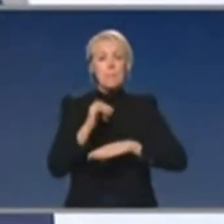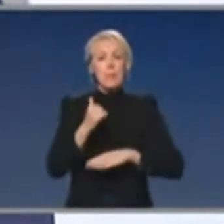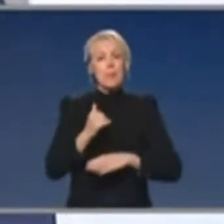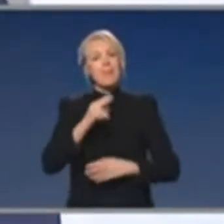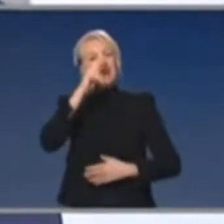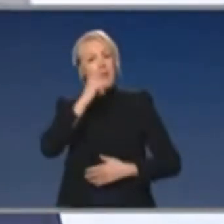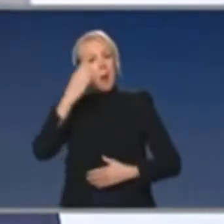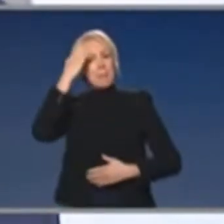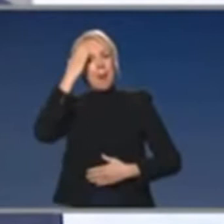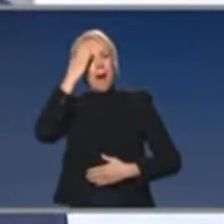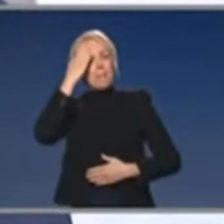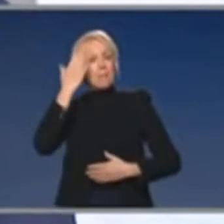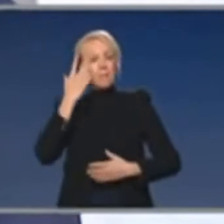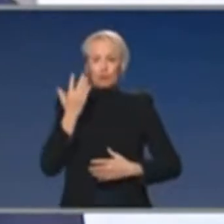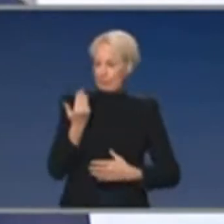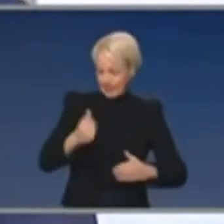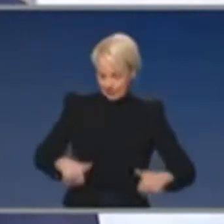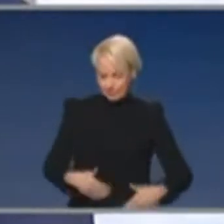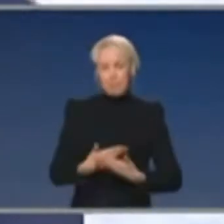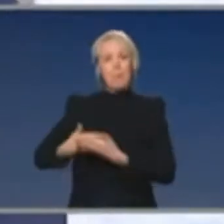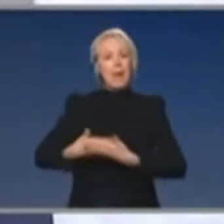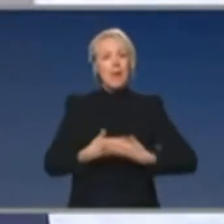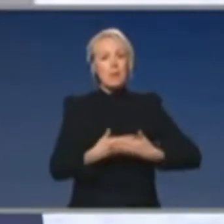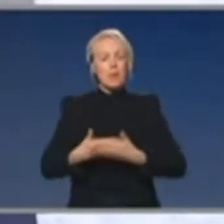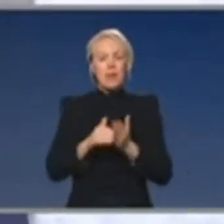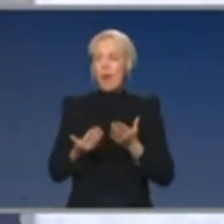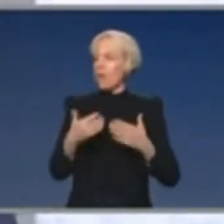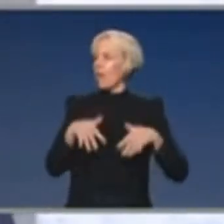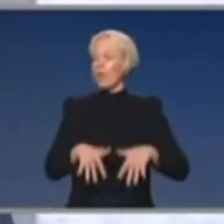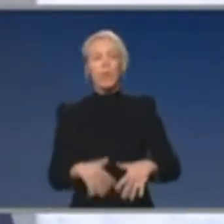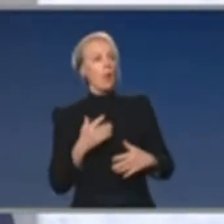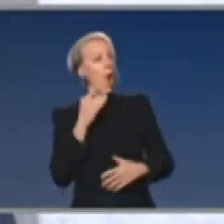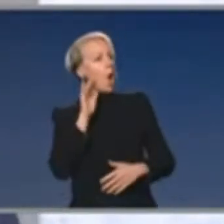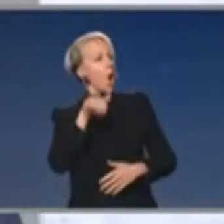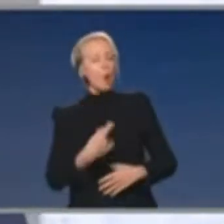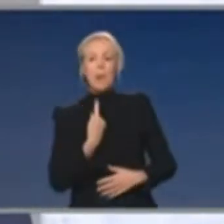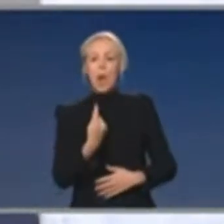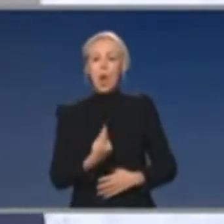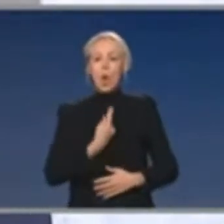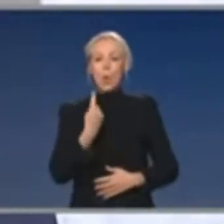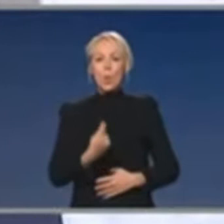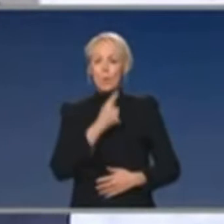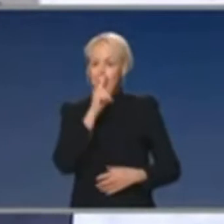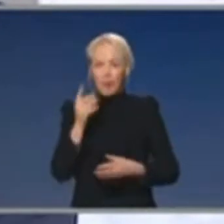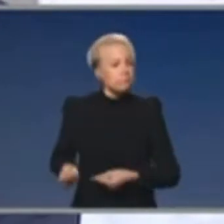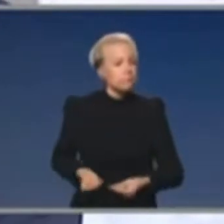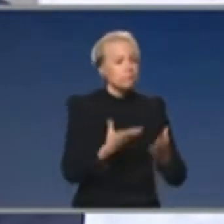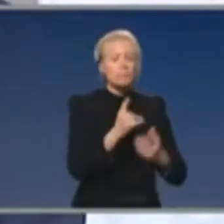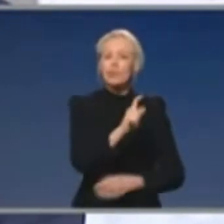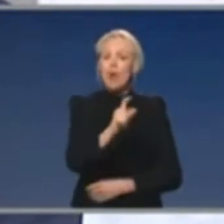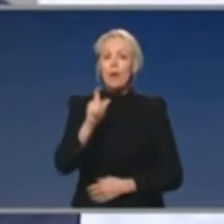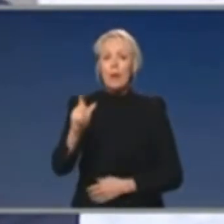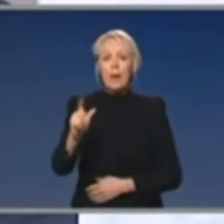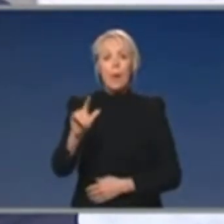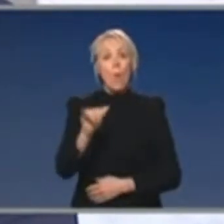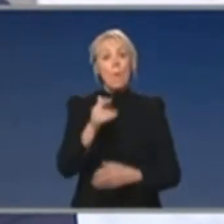have access to childcare or have just gone through a long haul of homeschooling, now having to face another long haul of it. This will put incredible